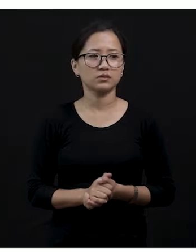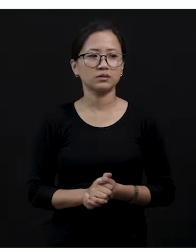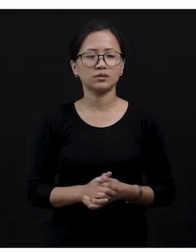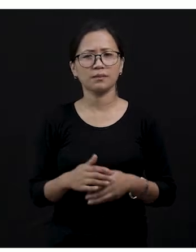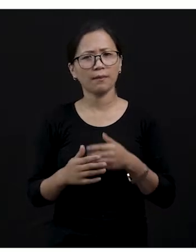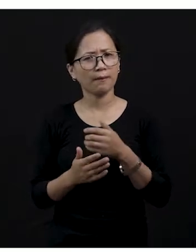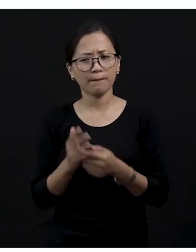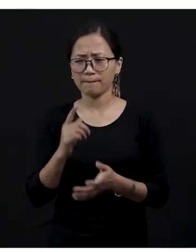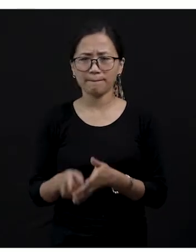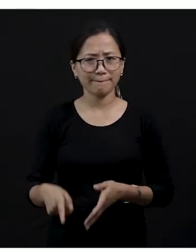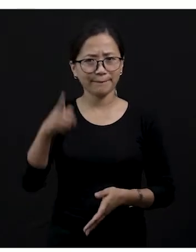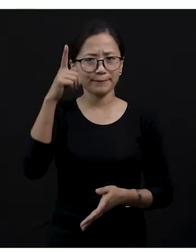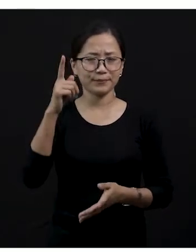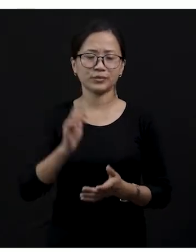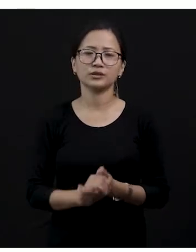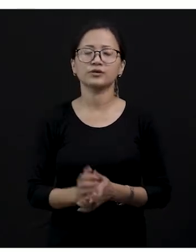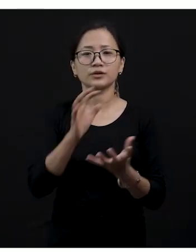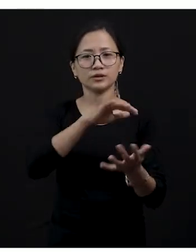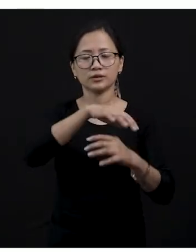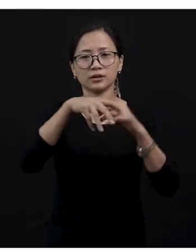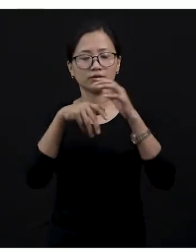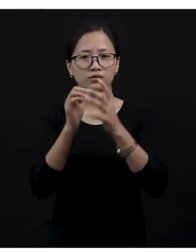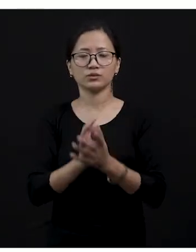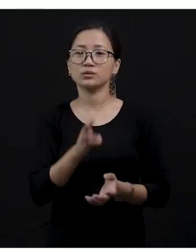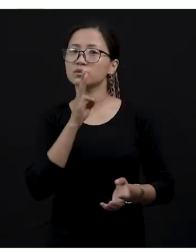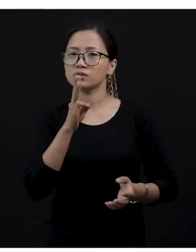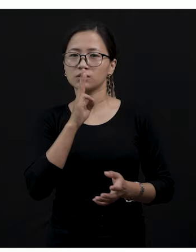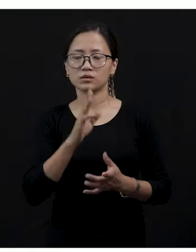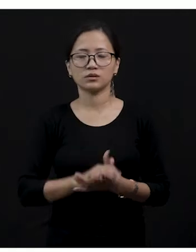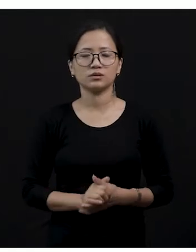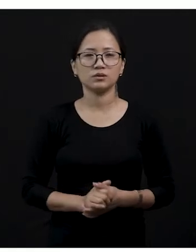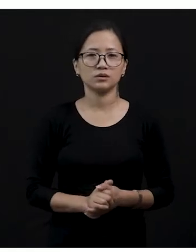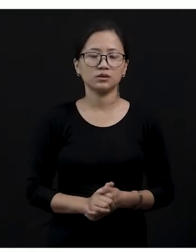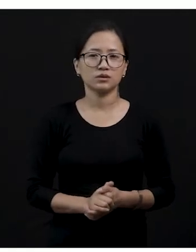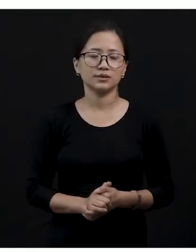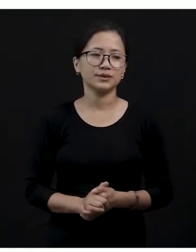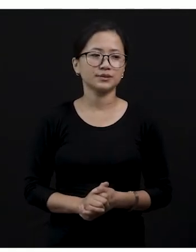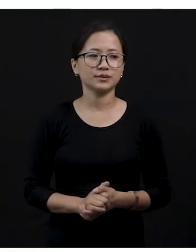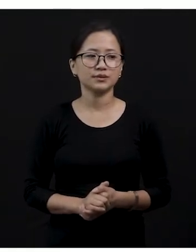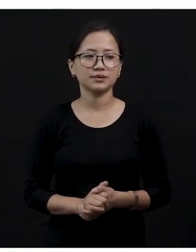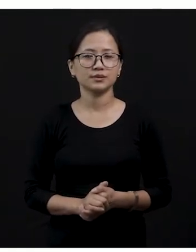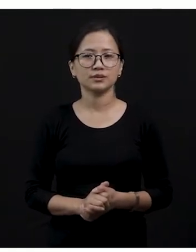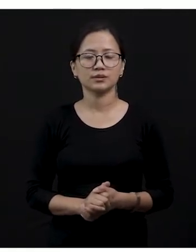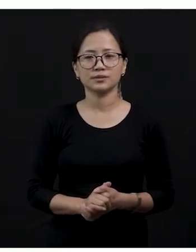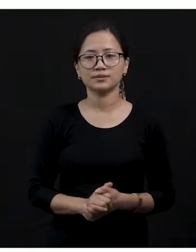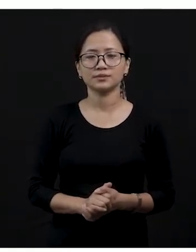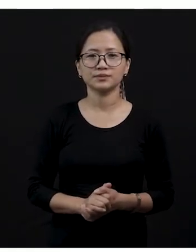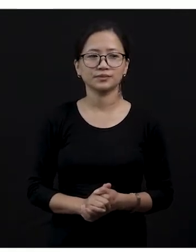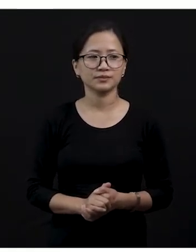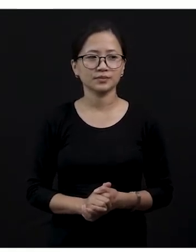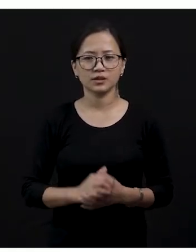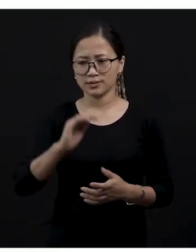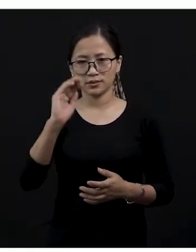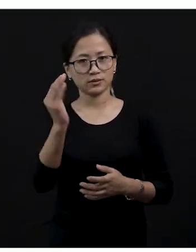most of the Earth is covered with, that means water. Yes or no? Because most of the Earth is blue.